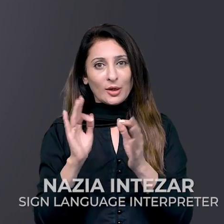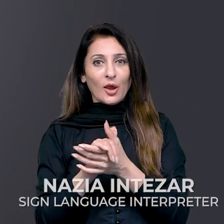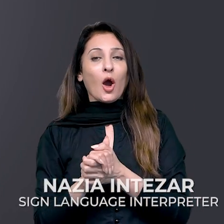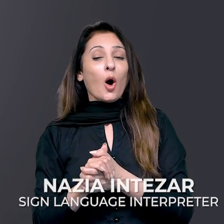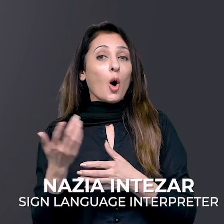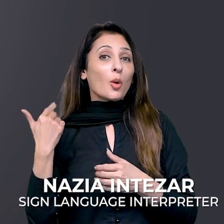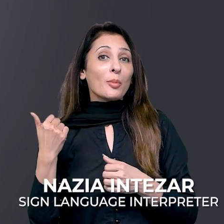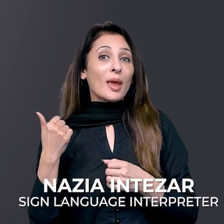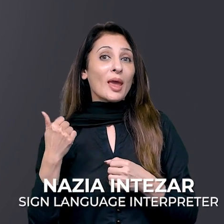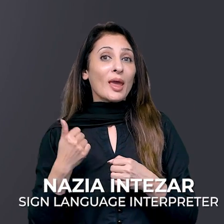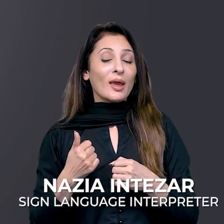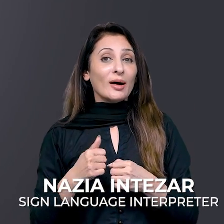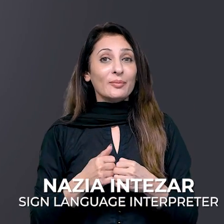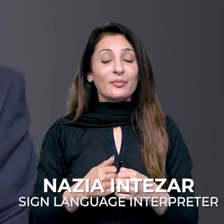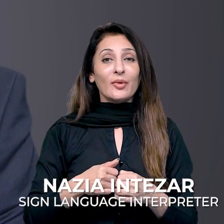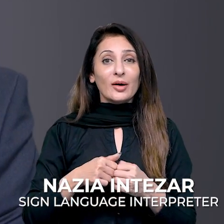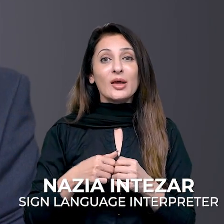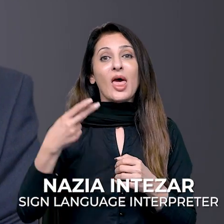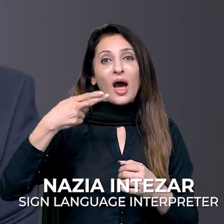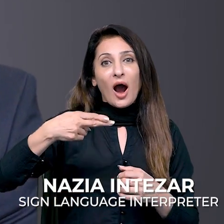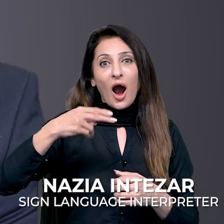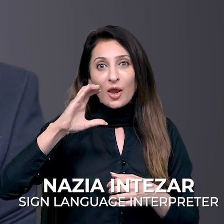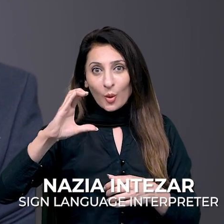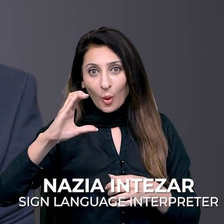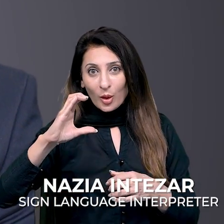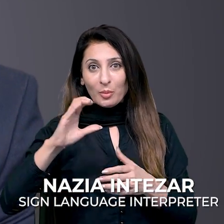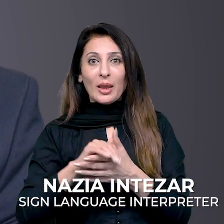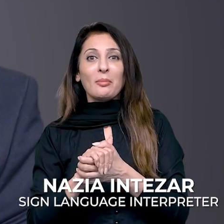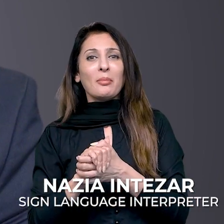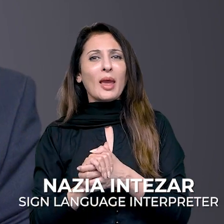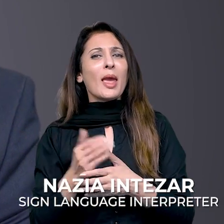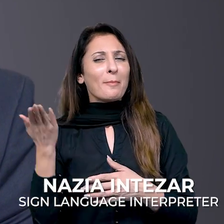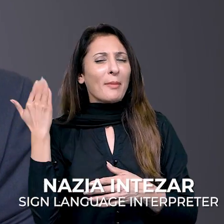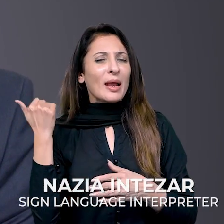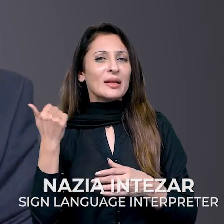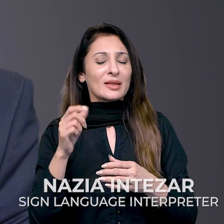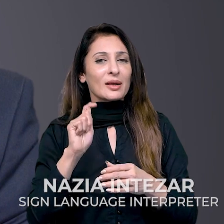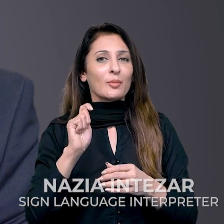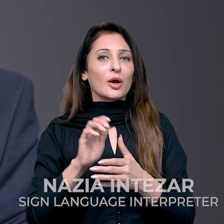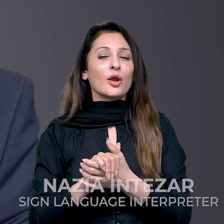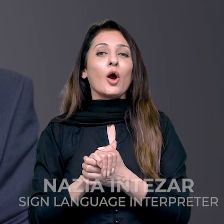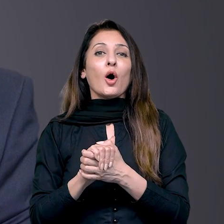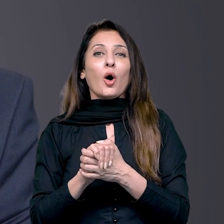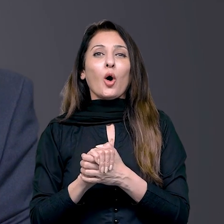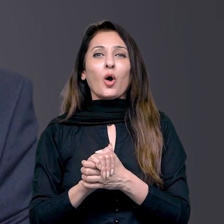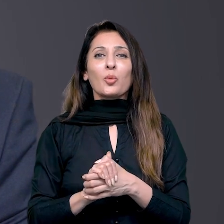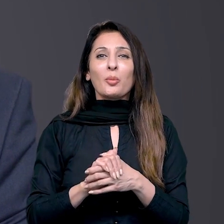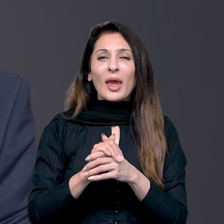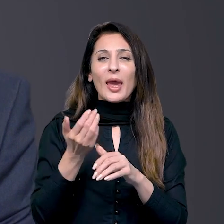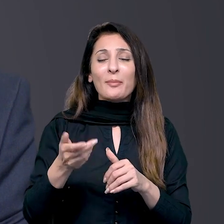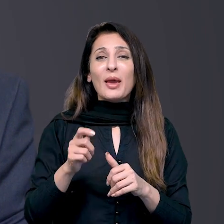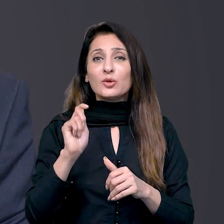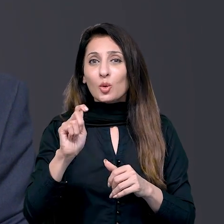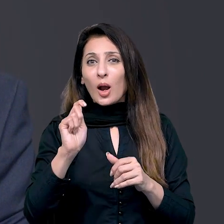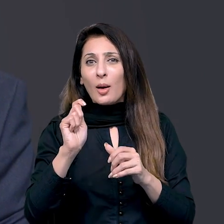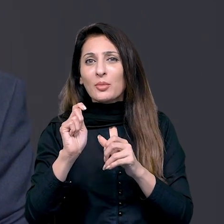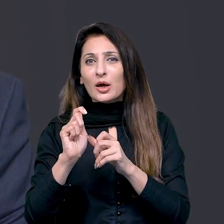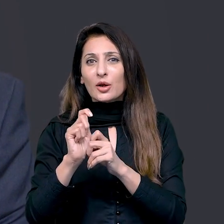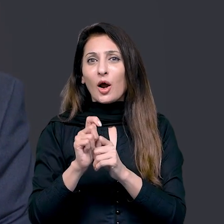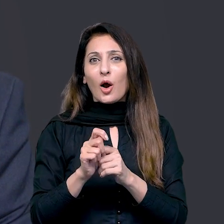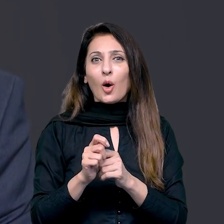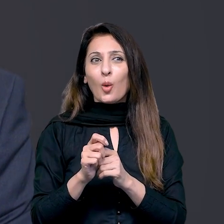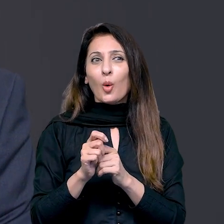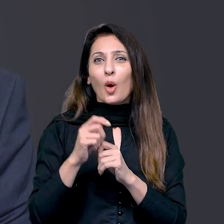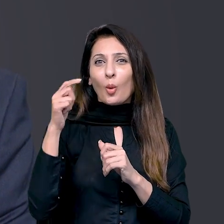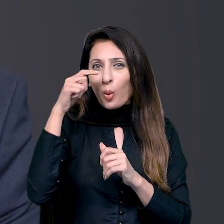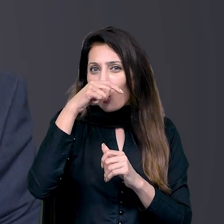Court since 2010. My body of work has predominantly been criminal law, and since